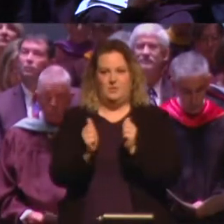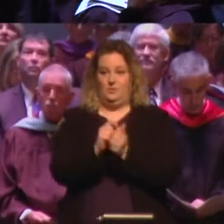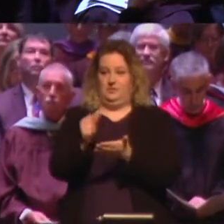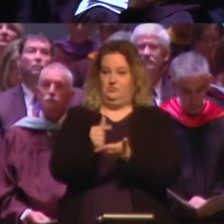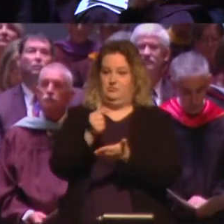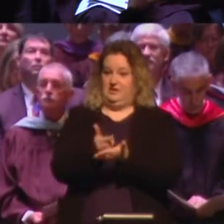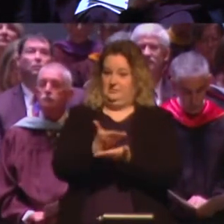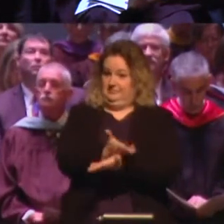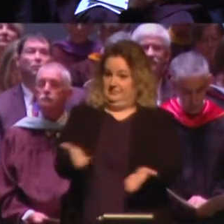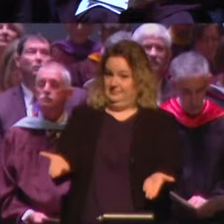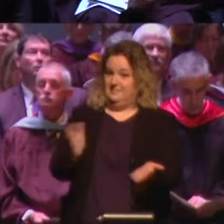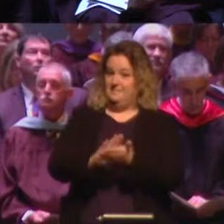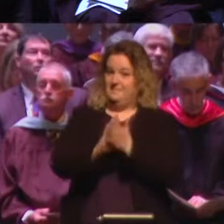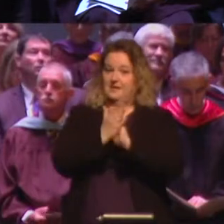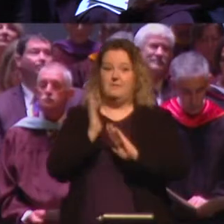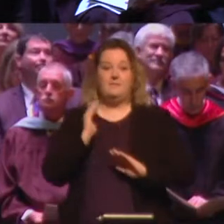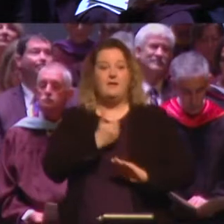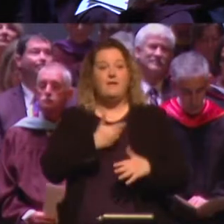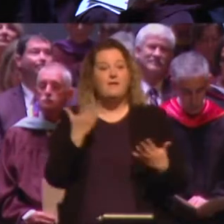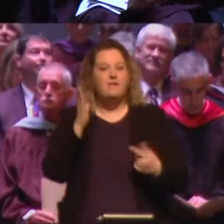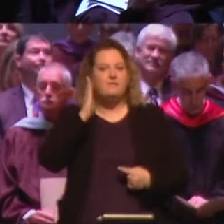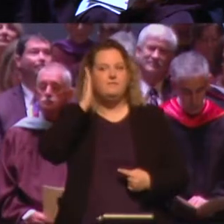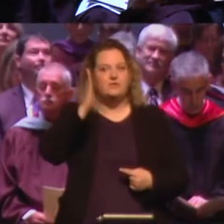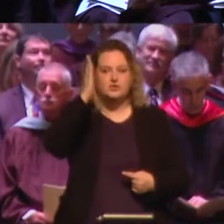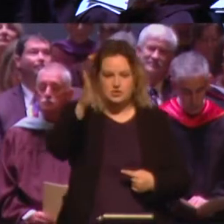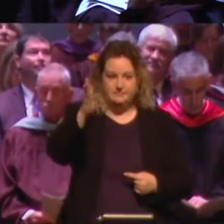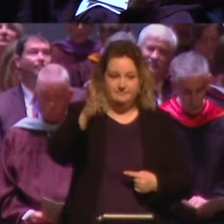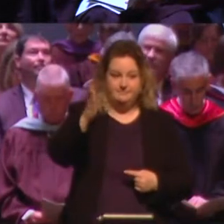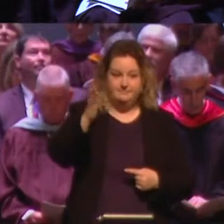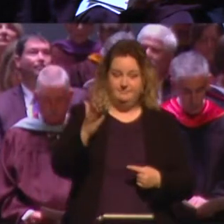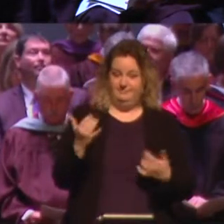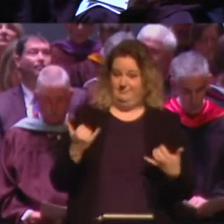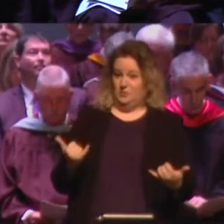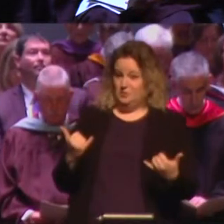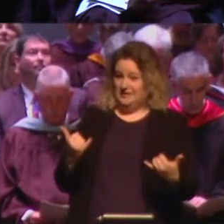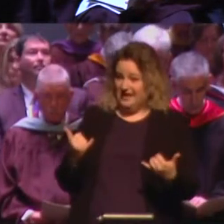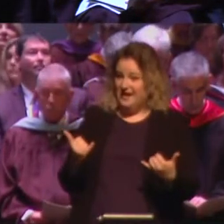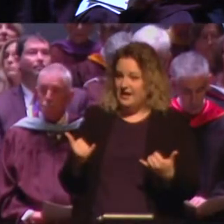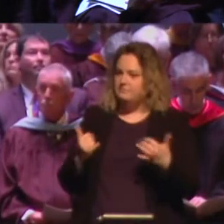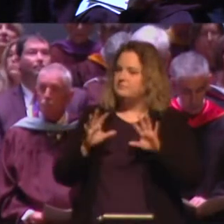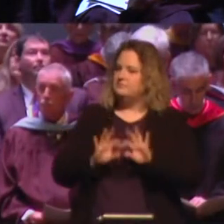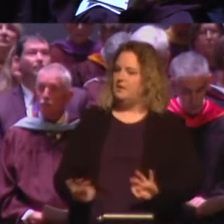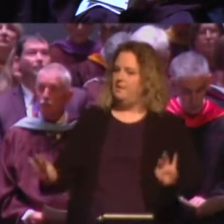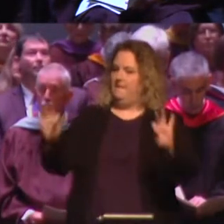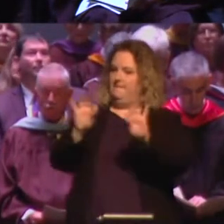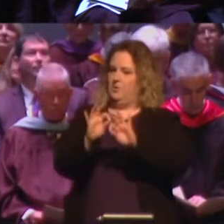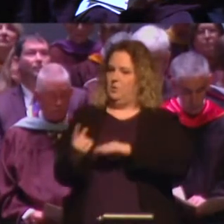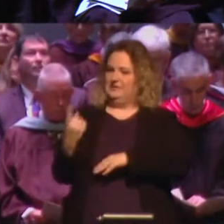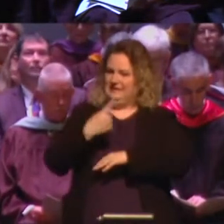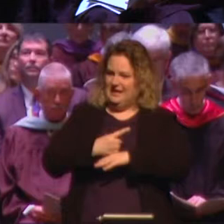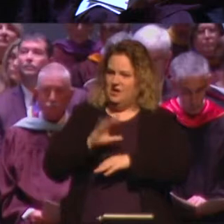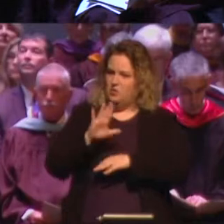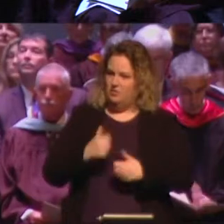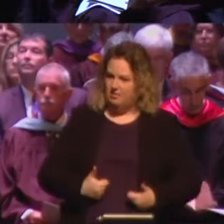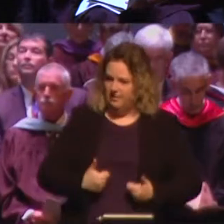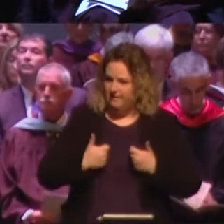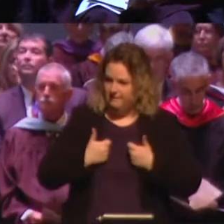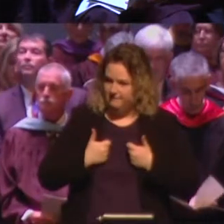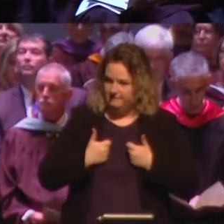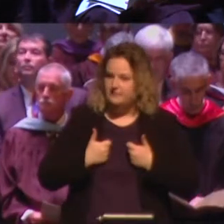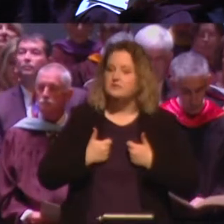our future. Graduates, today marks an important day in your lives